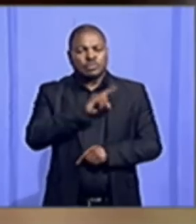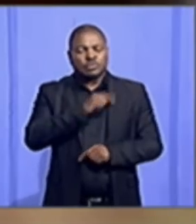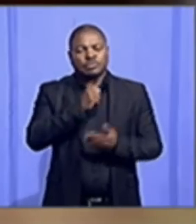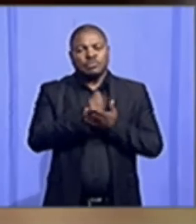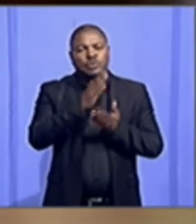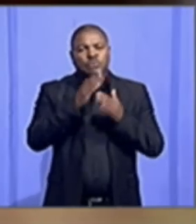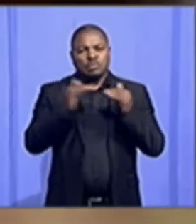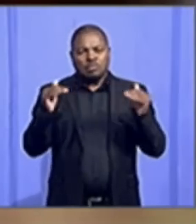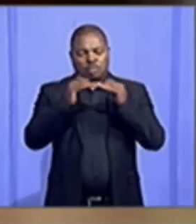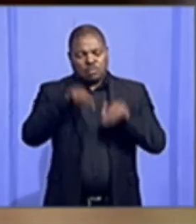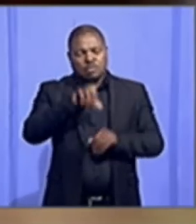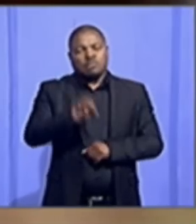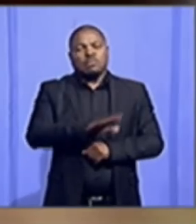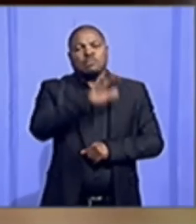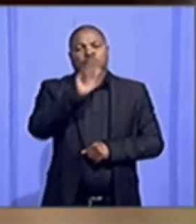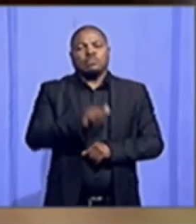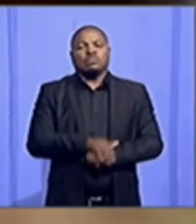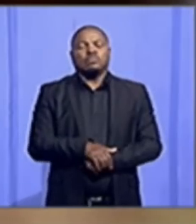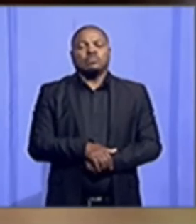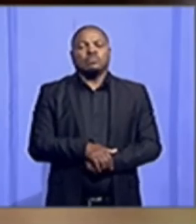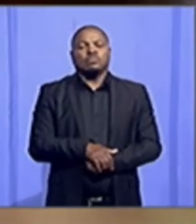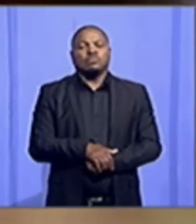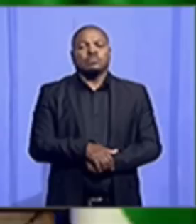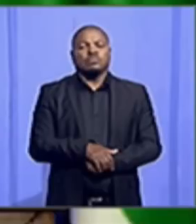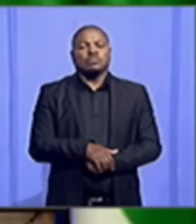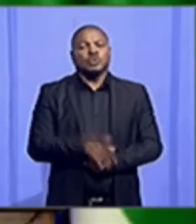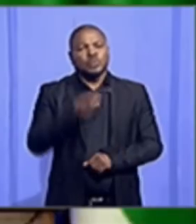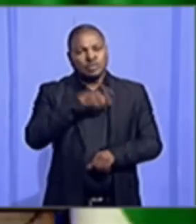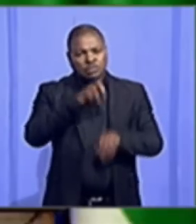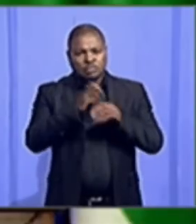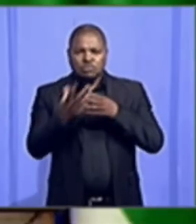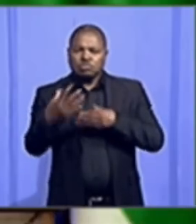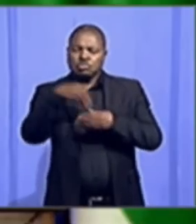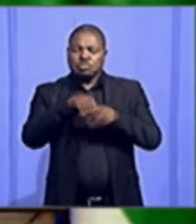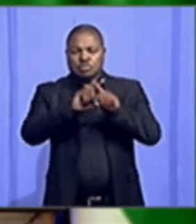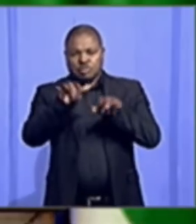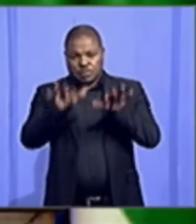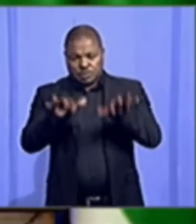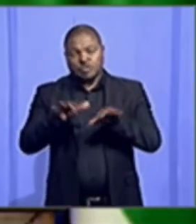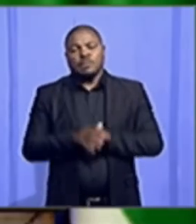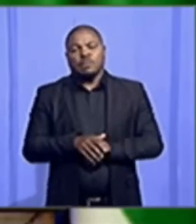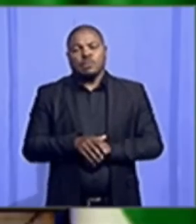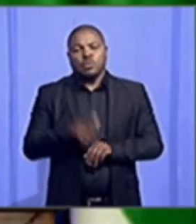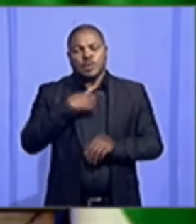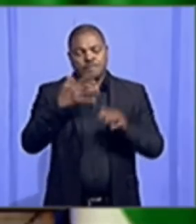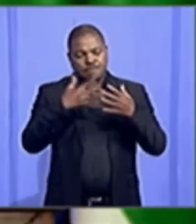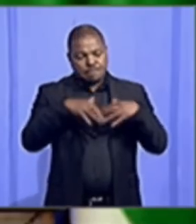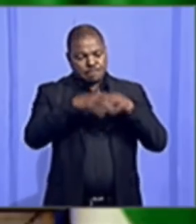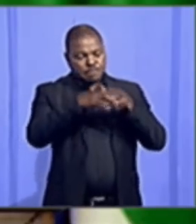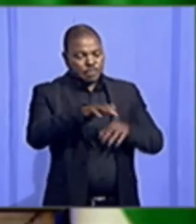tlisa tekatekano ka hara naha. In the interest of inclusivity, we have created space